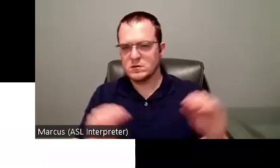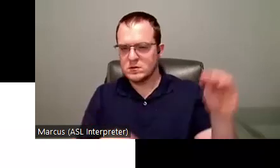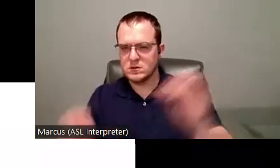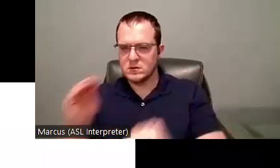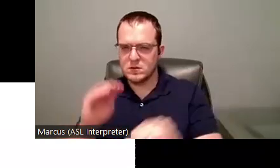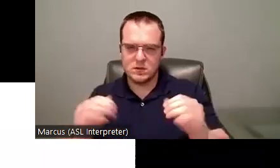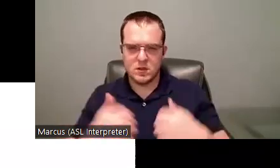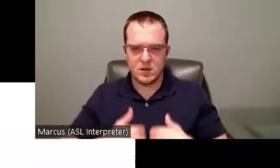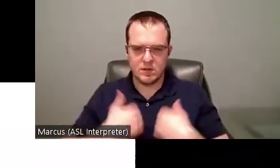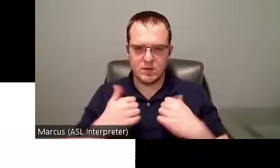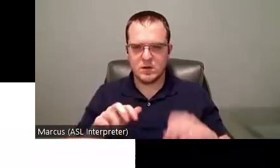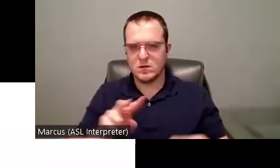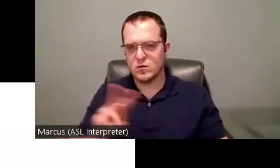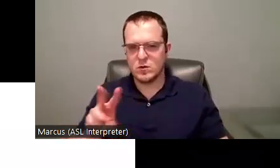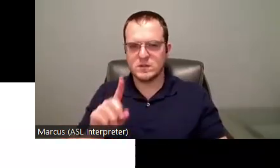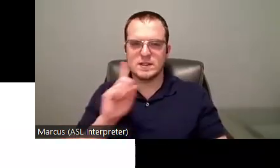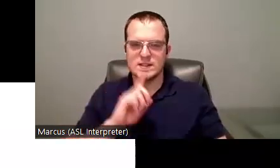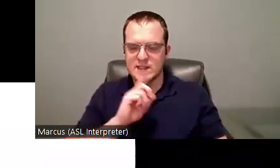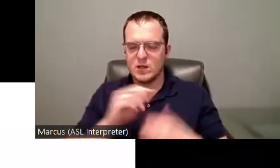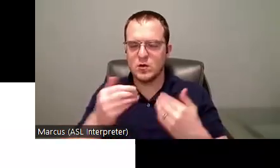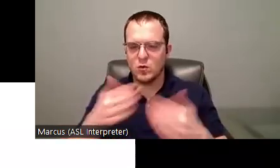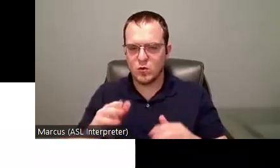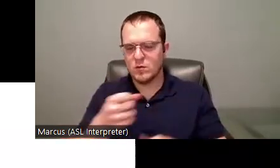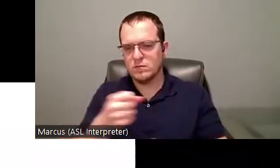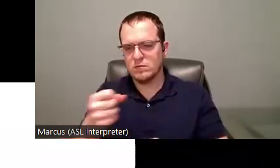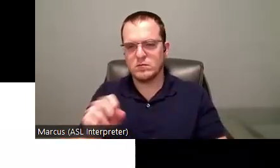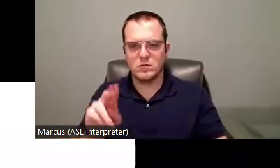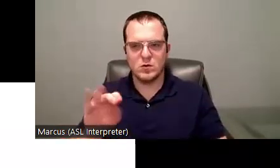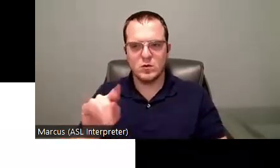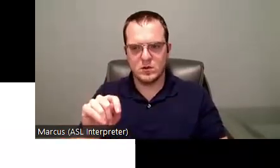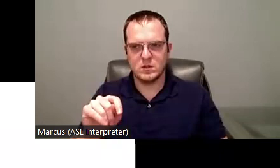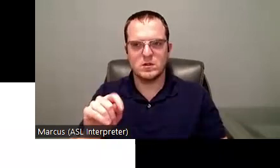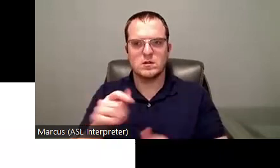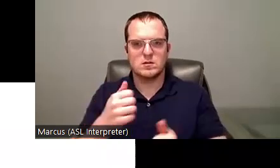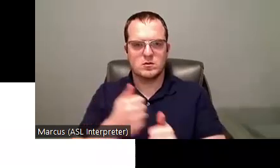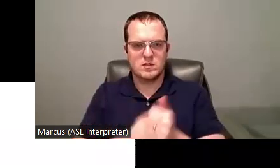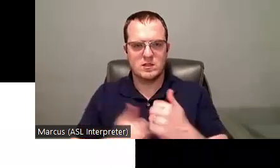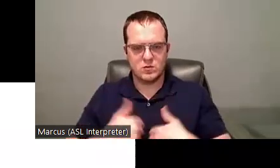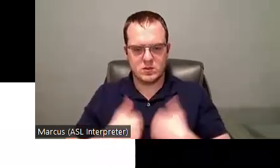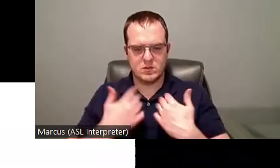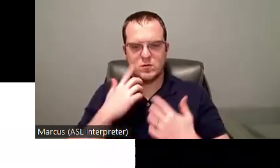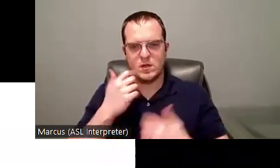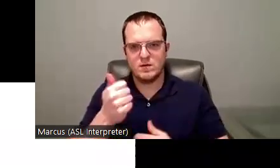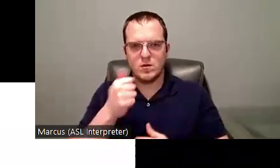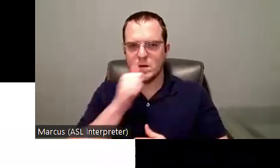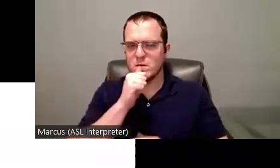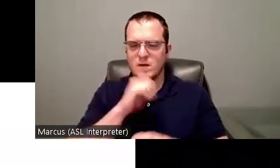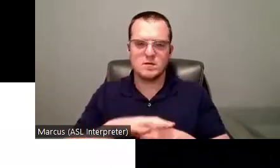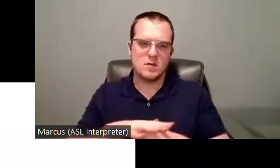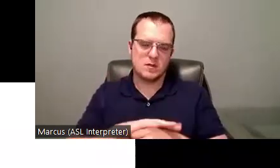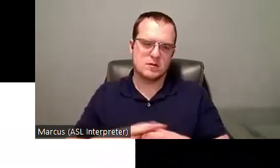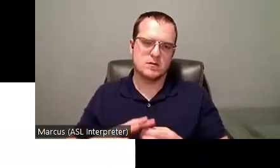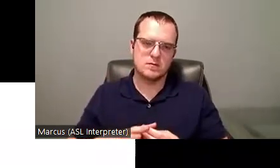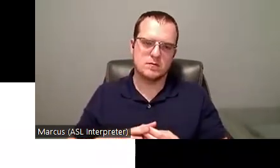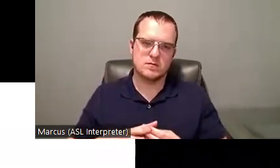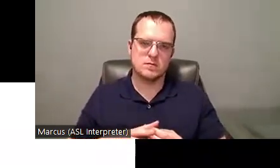space into 26 single-room occupancy units so that each resident will have their own private space. 20